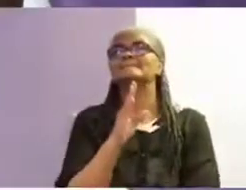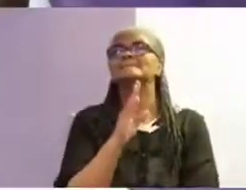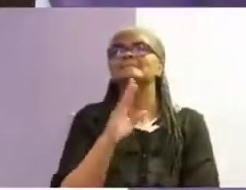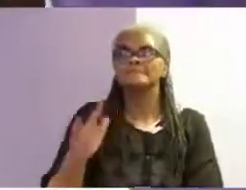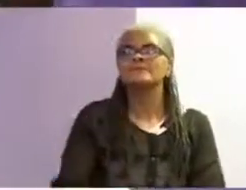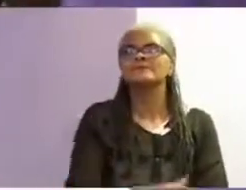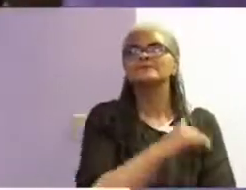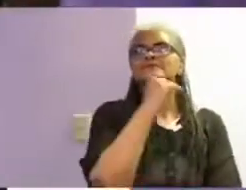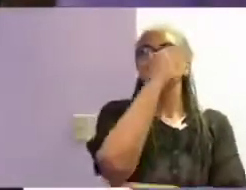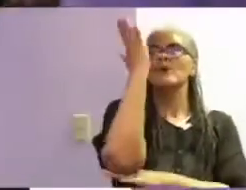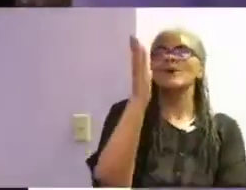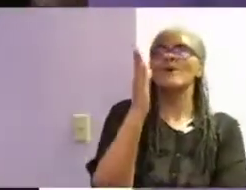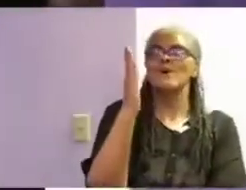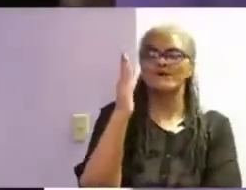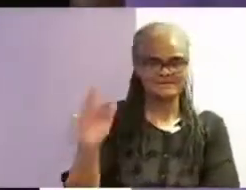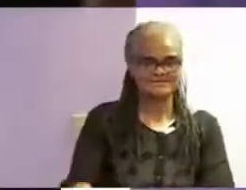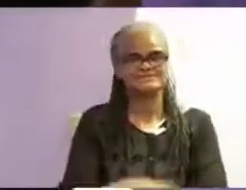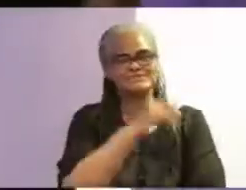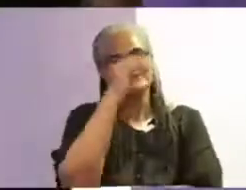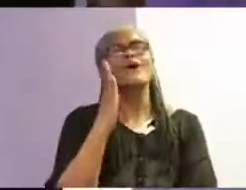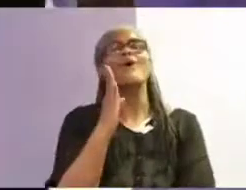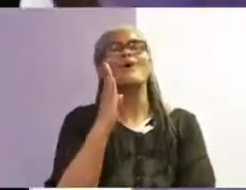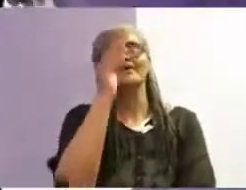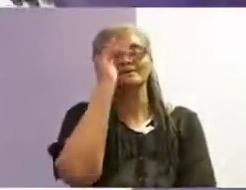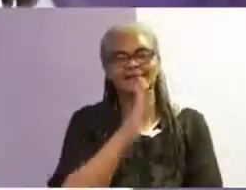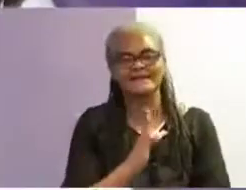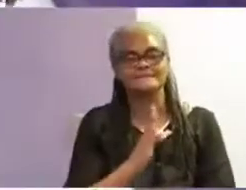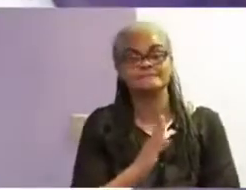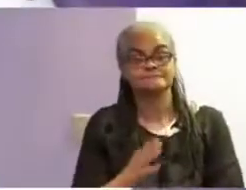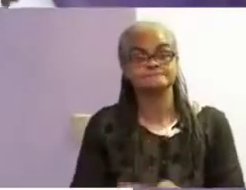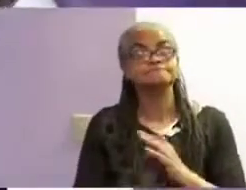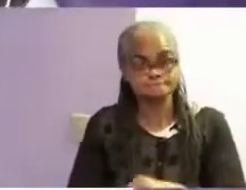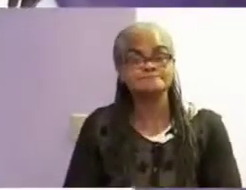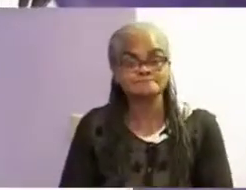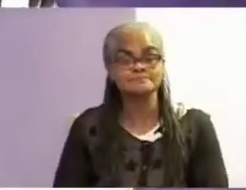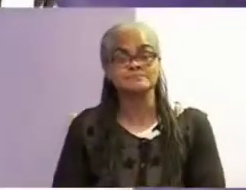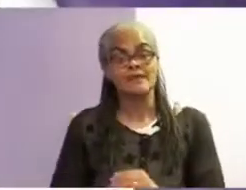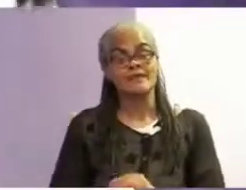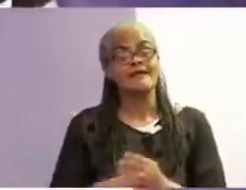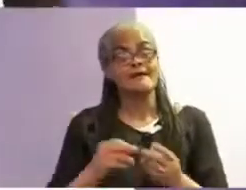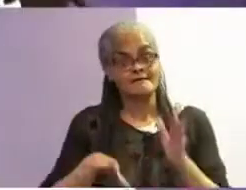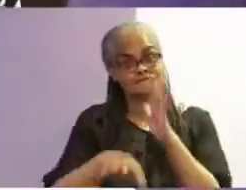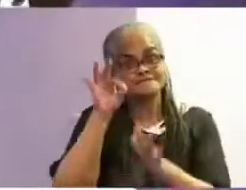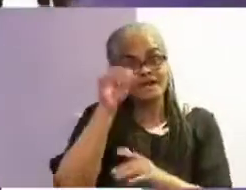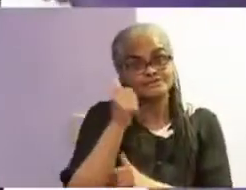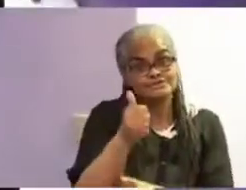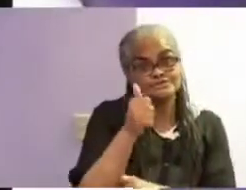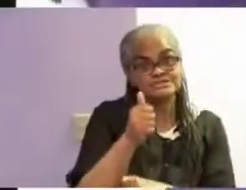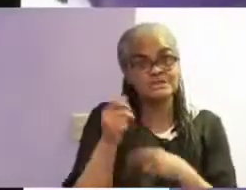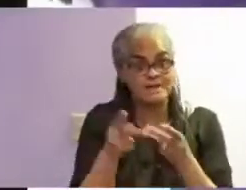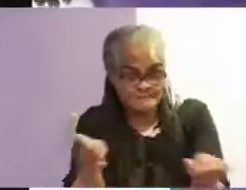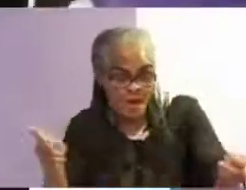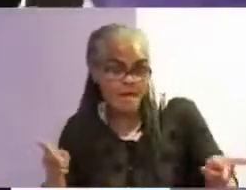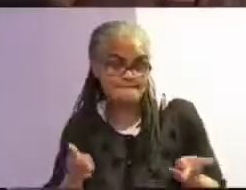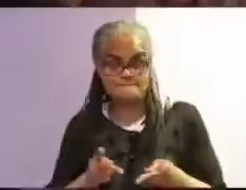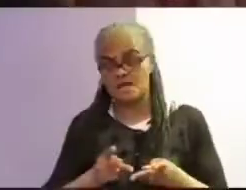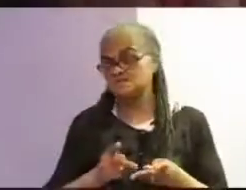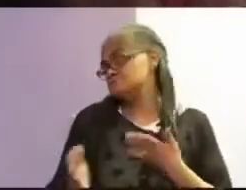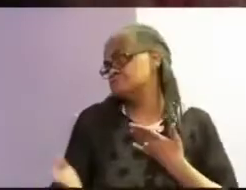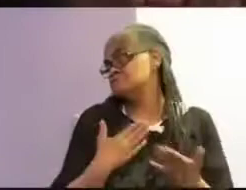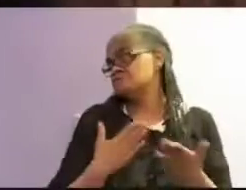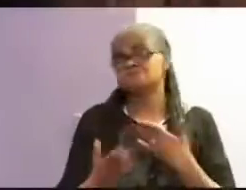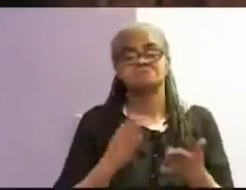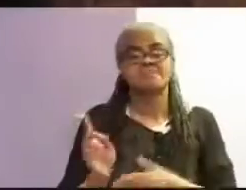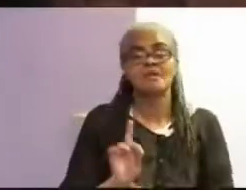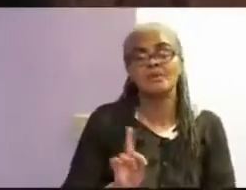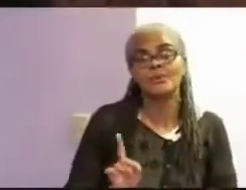close this convocation, find yourself a praise partner. Look them in the eye. Say,